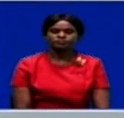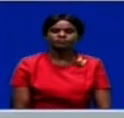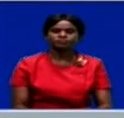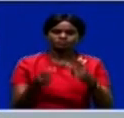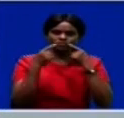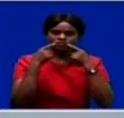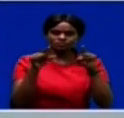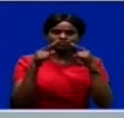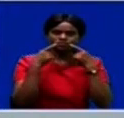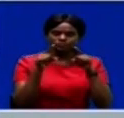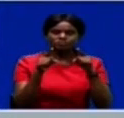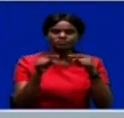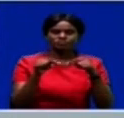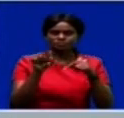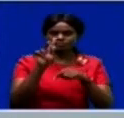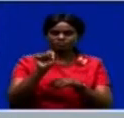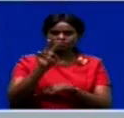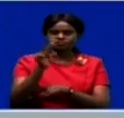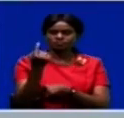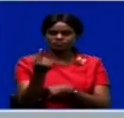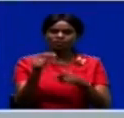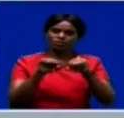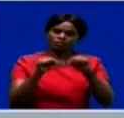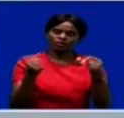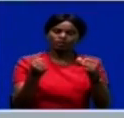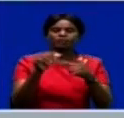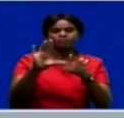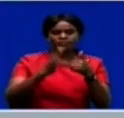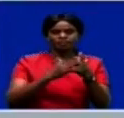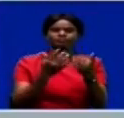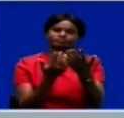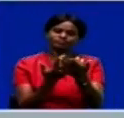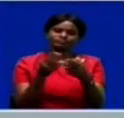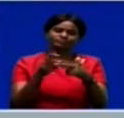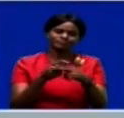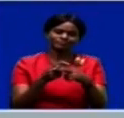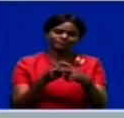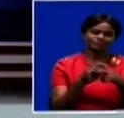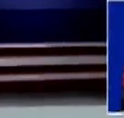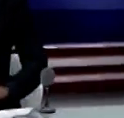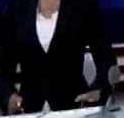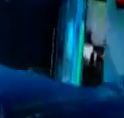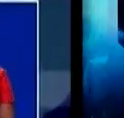You're watching the news on TV1. We take our first break. We have more news after that. Stay with us.